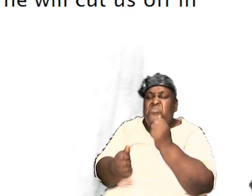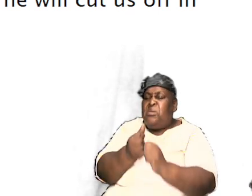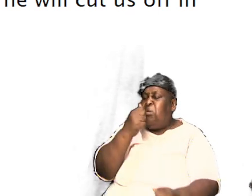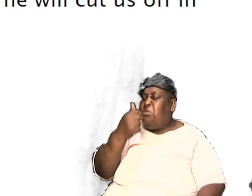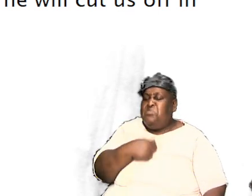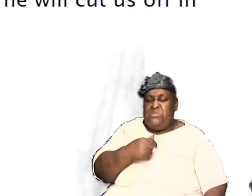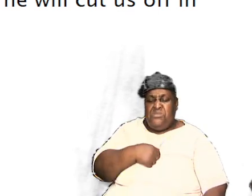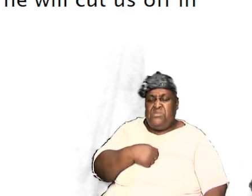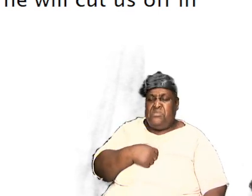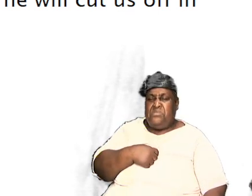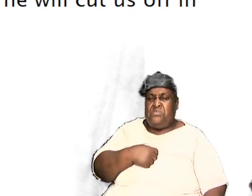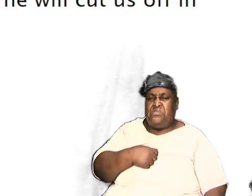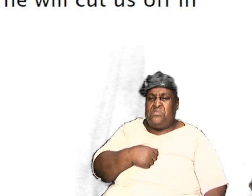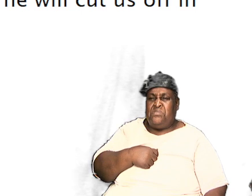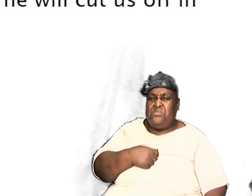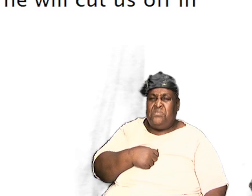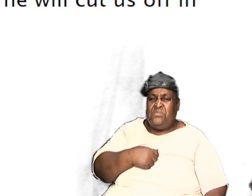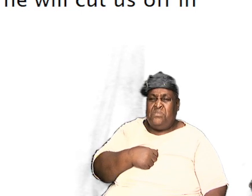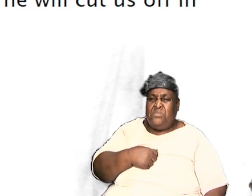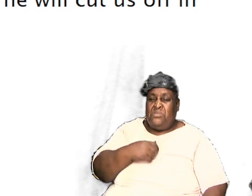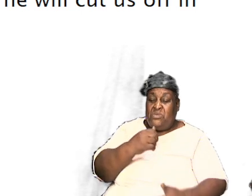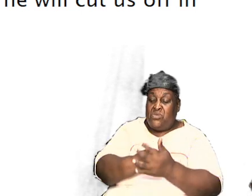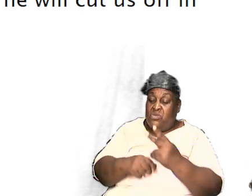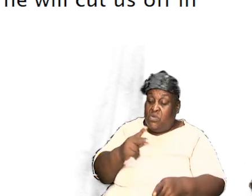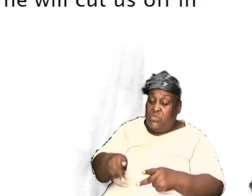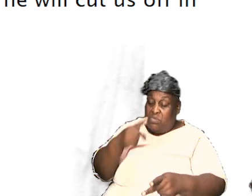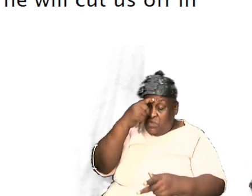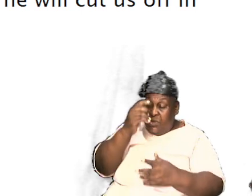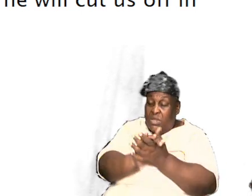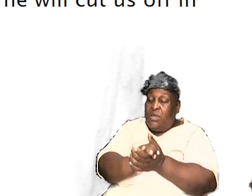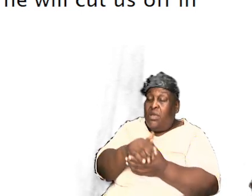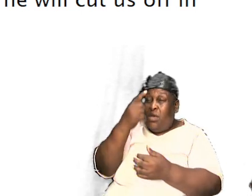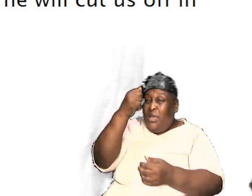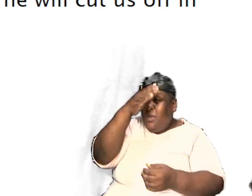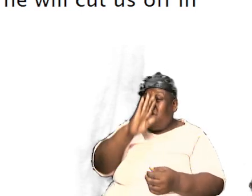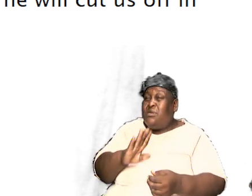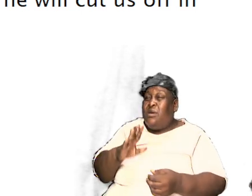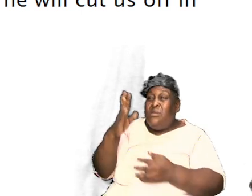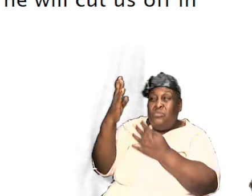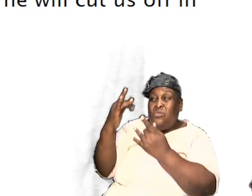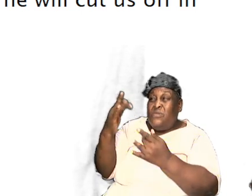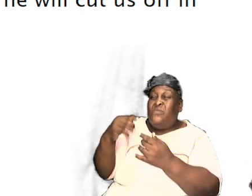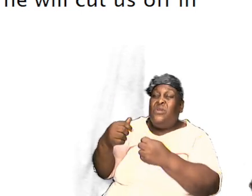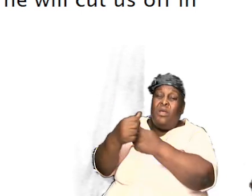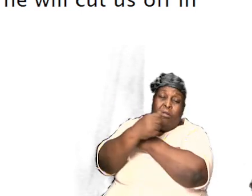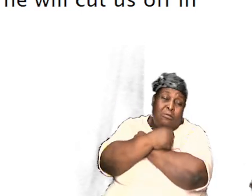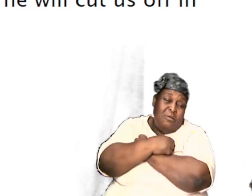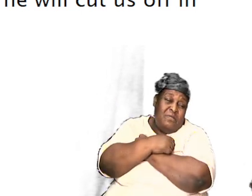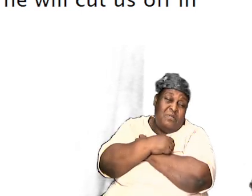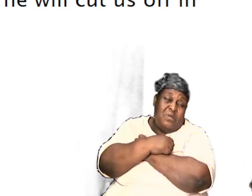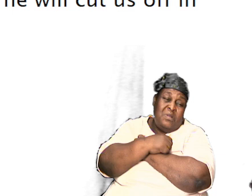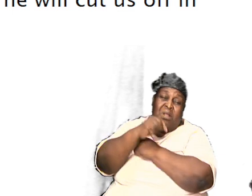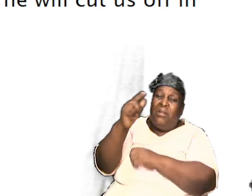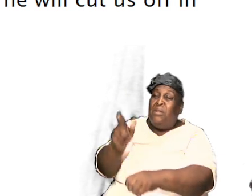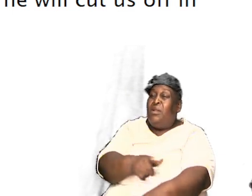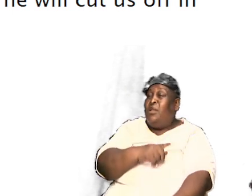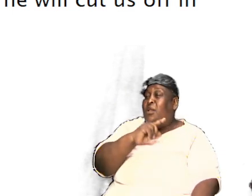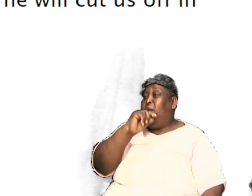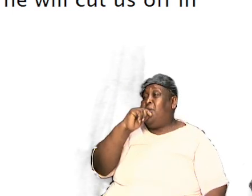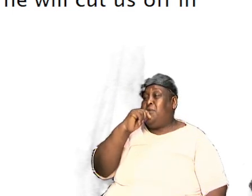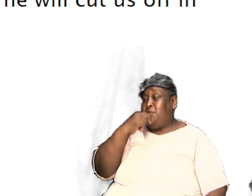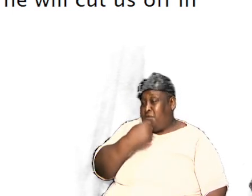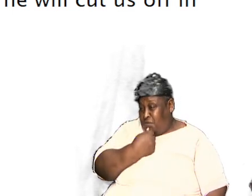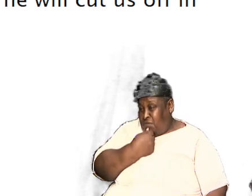believe that, you know, because God is merciful, and because he's loving, and because he's long-suffering, and because, you